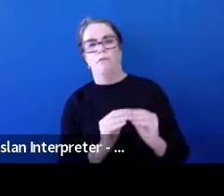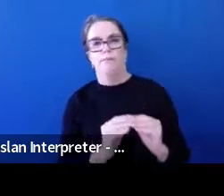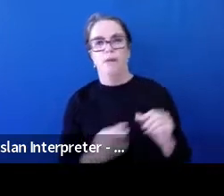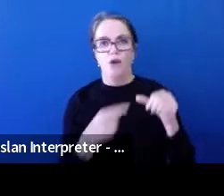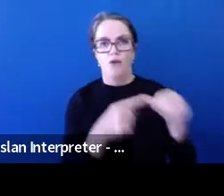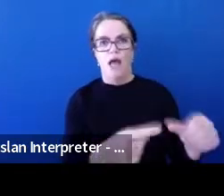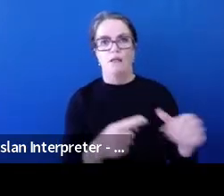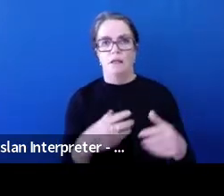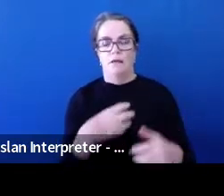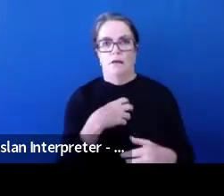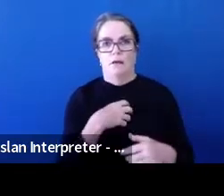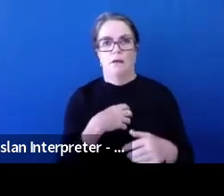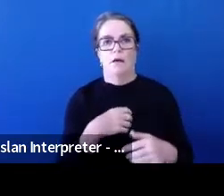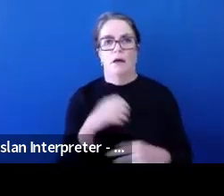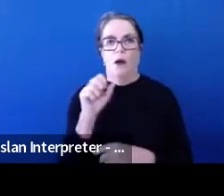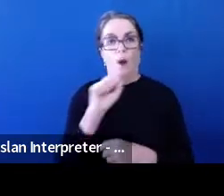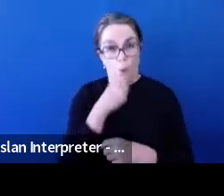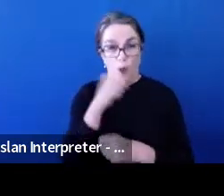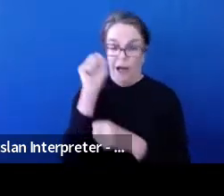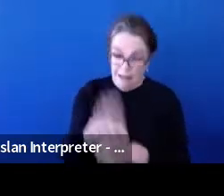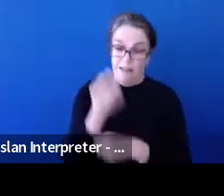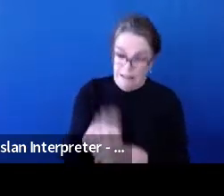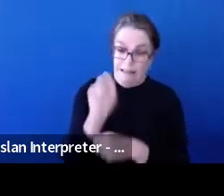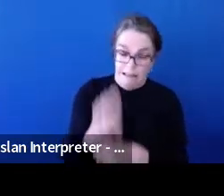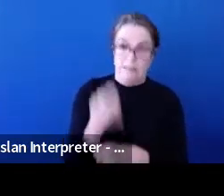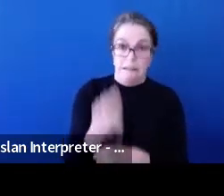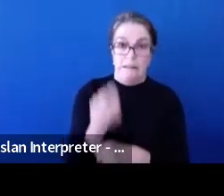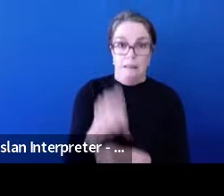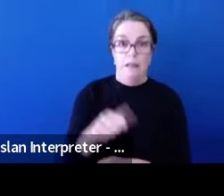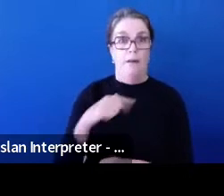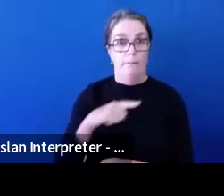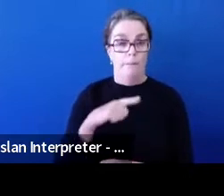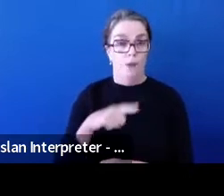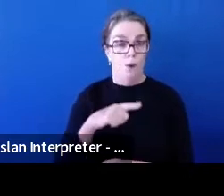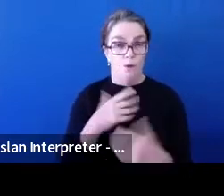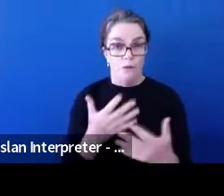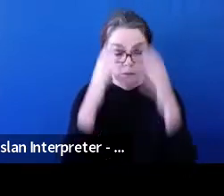terror, butted his head. Police were called because it was a mental health crisis.